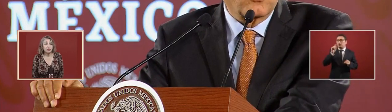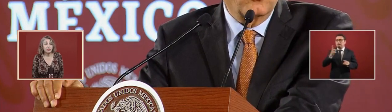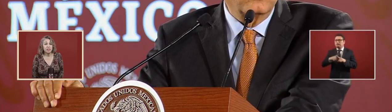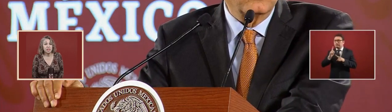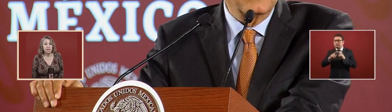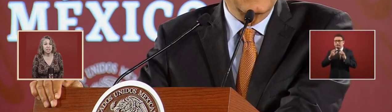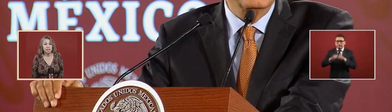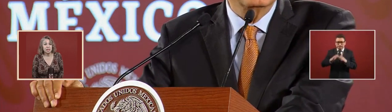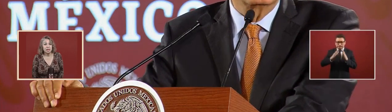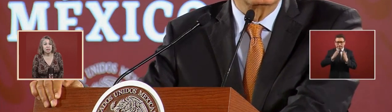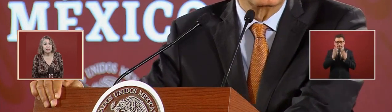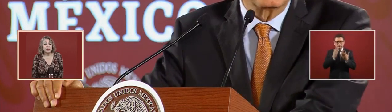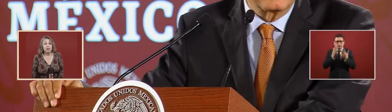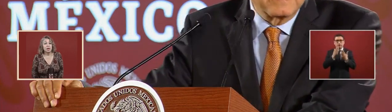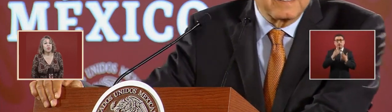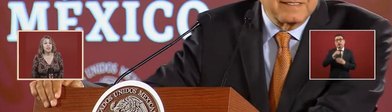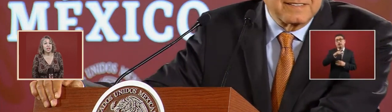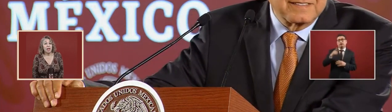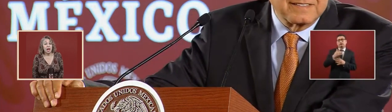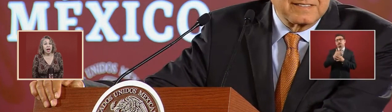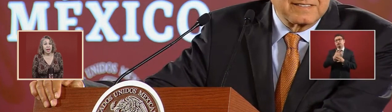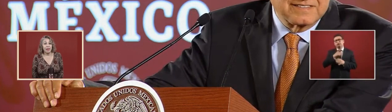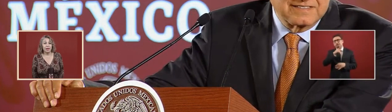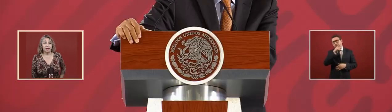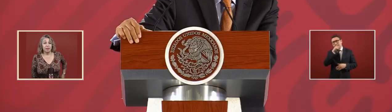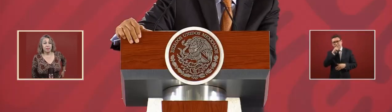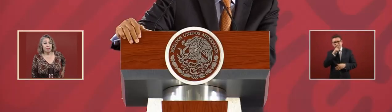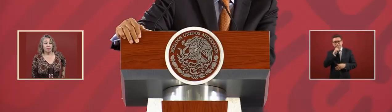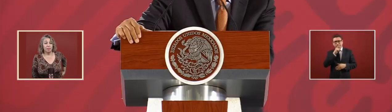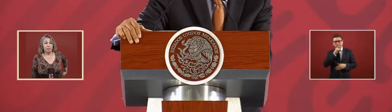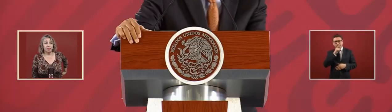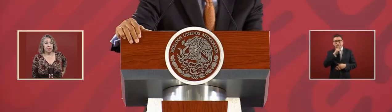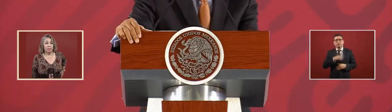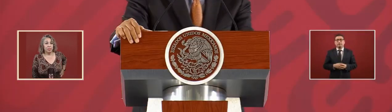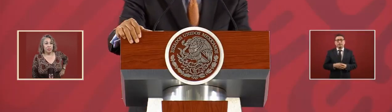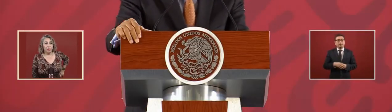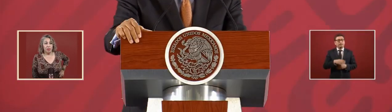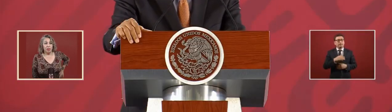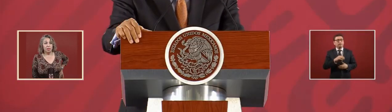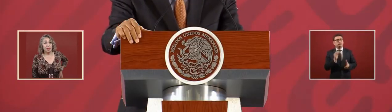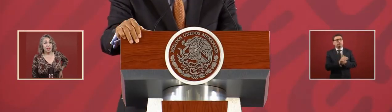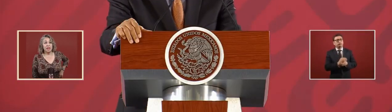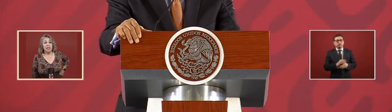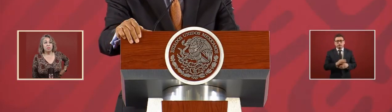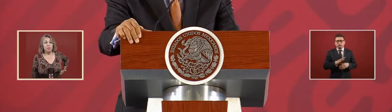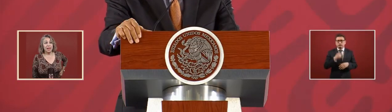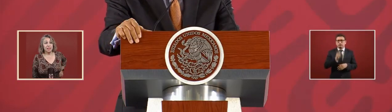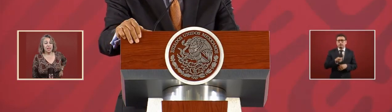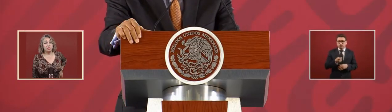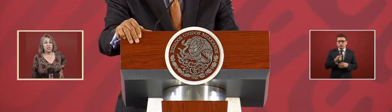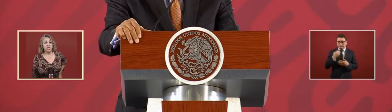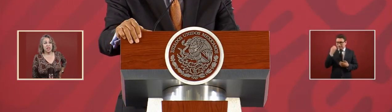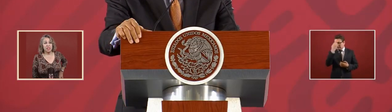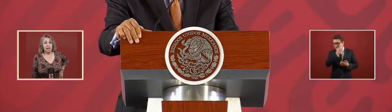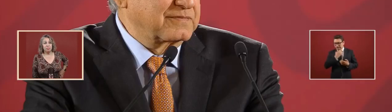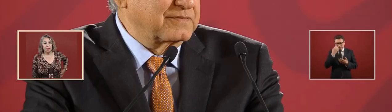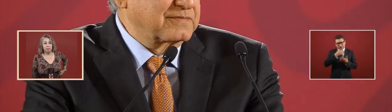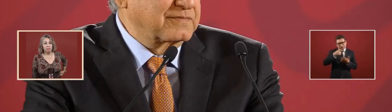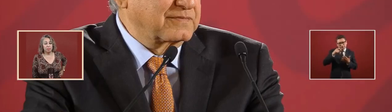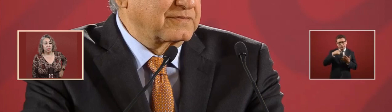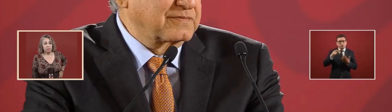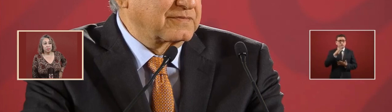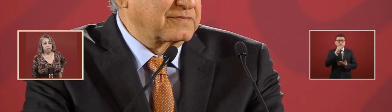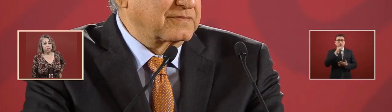public universities con la mentira with the lie de que no pasaban el examen de that they didn't pass the admission exam.